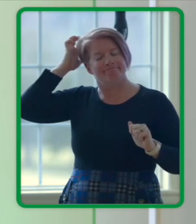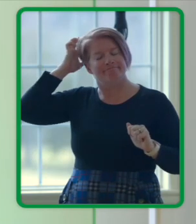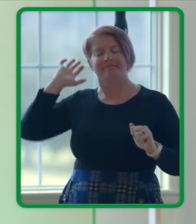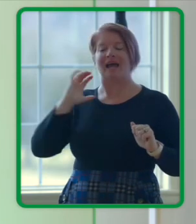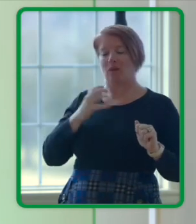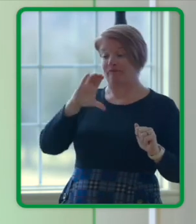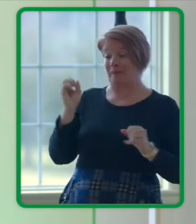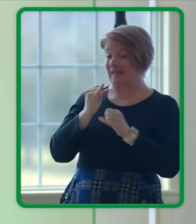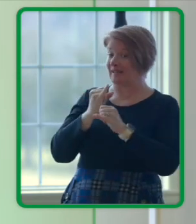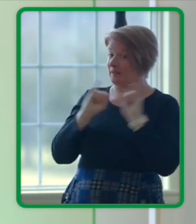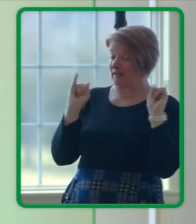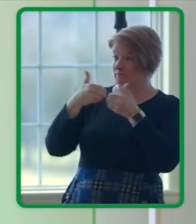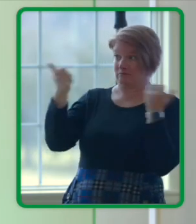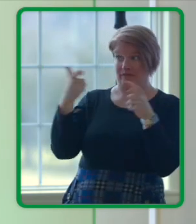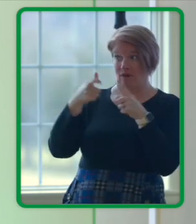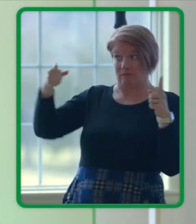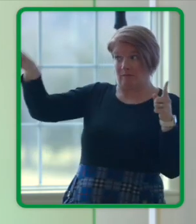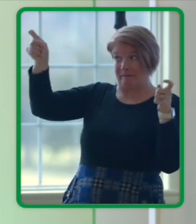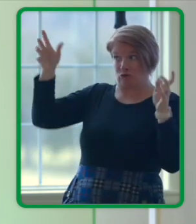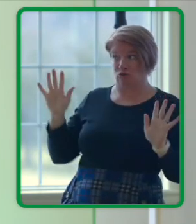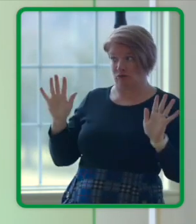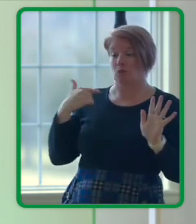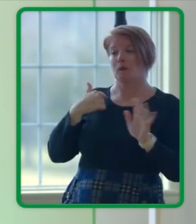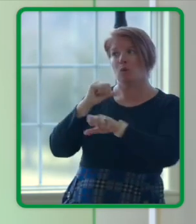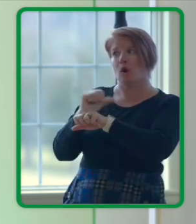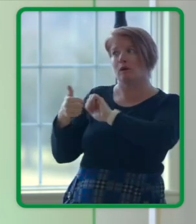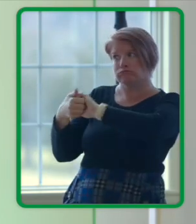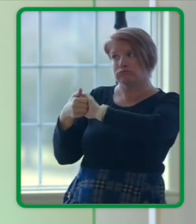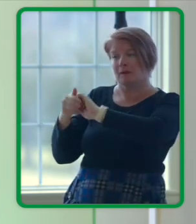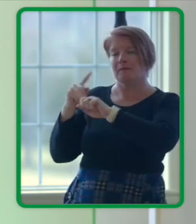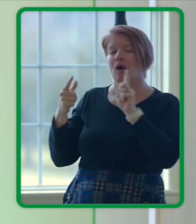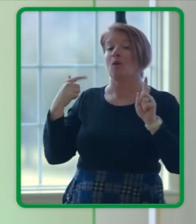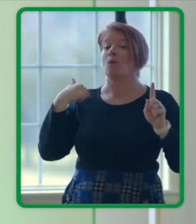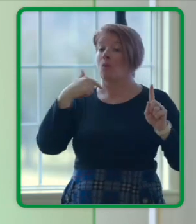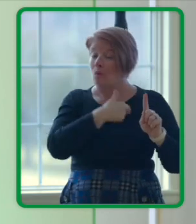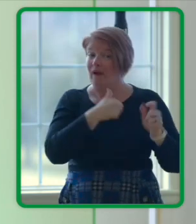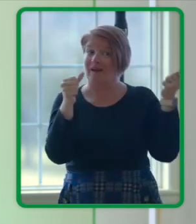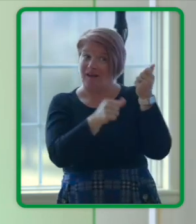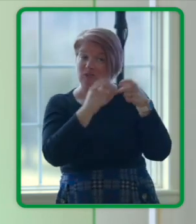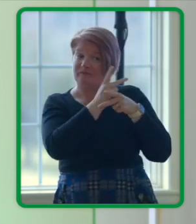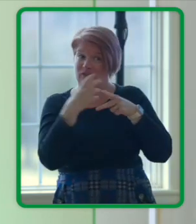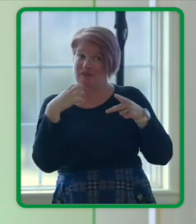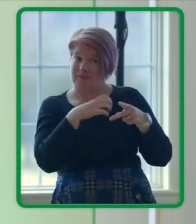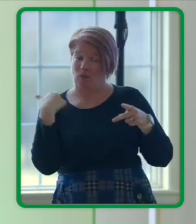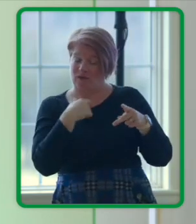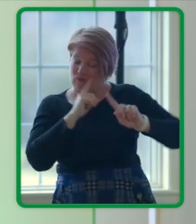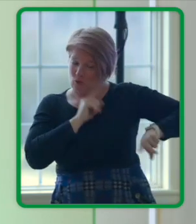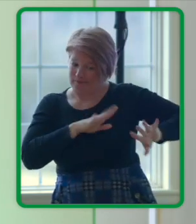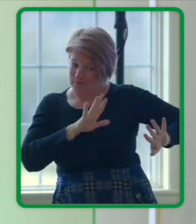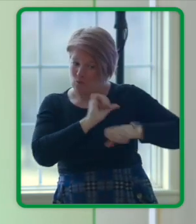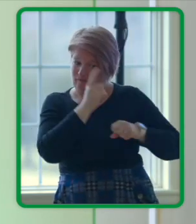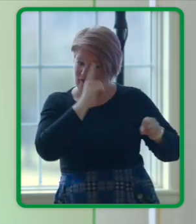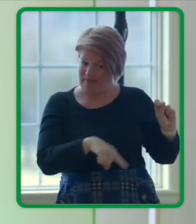firm is independent of management. We have a good working relationship with management, but we report to the Supervisory Committee, and we work for